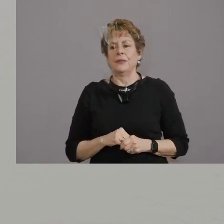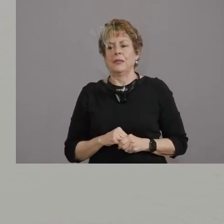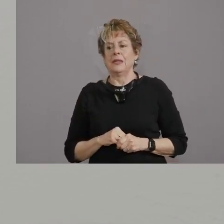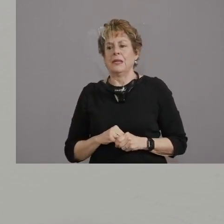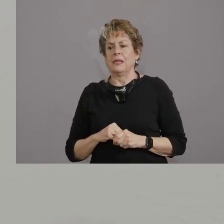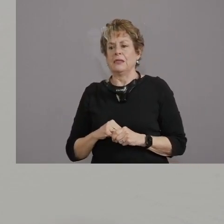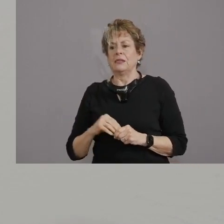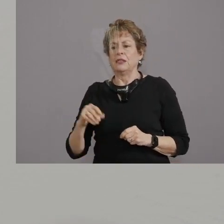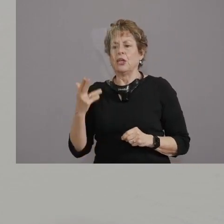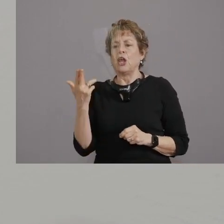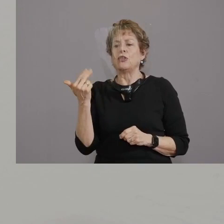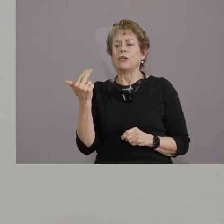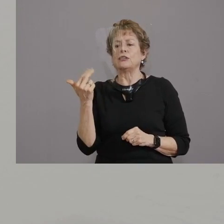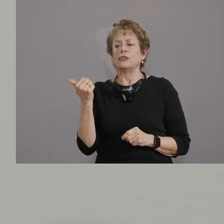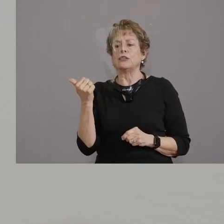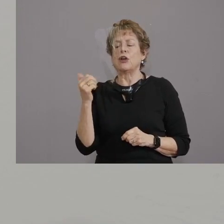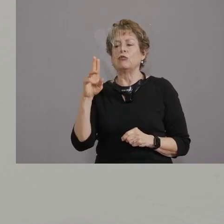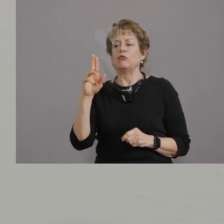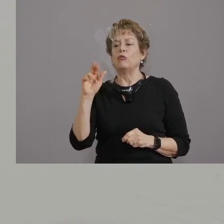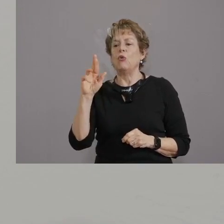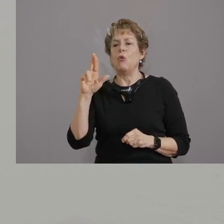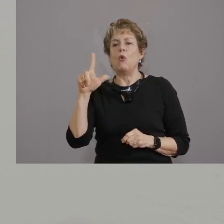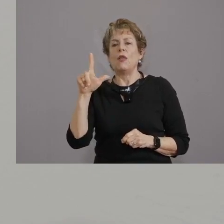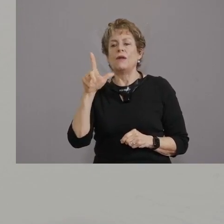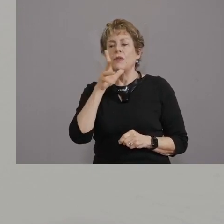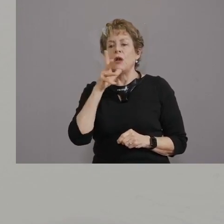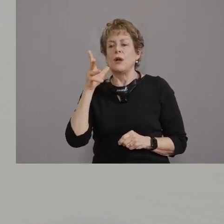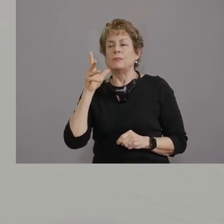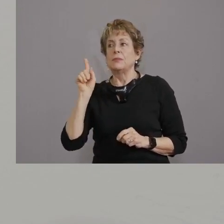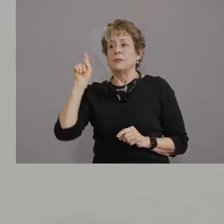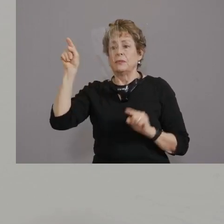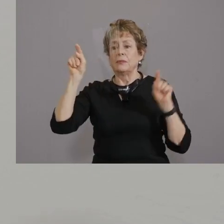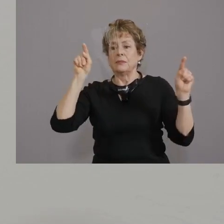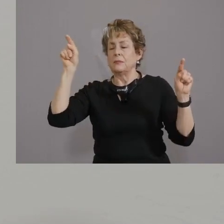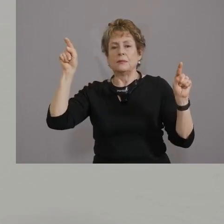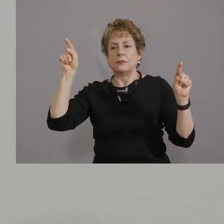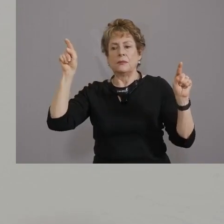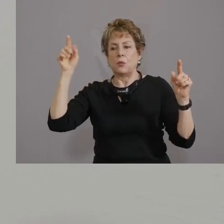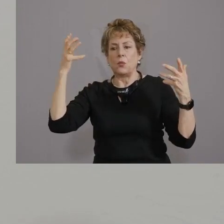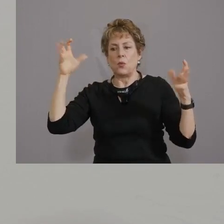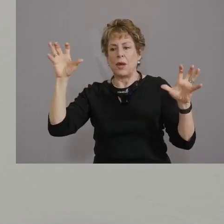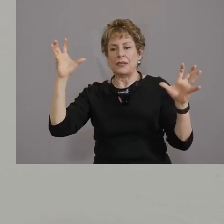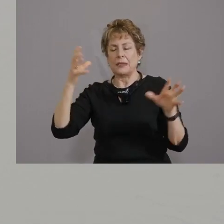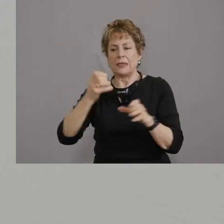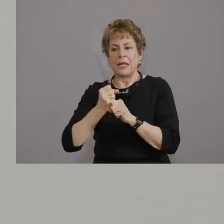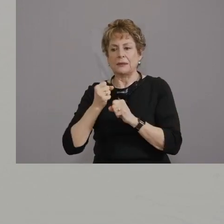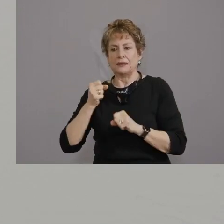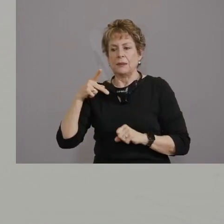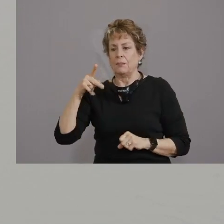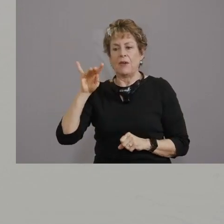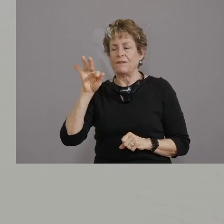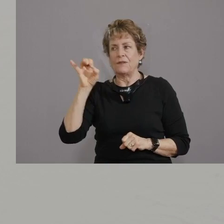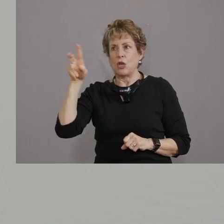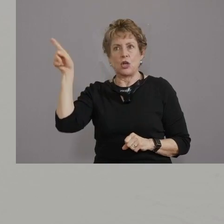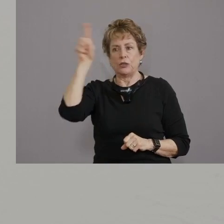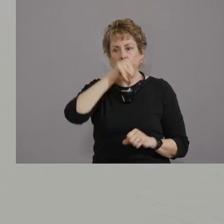not to get Pfizer. Maricopa and Pima get both Pfizer and Moderna.